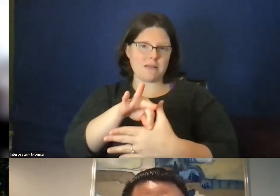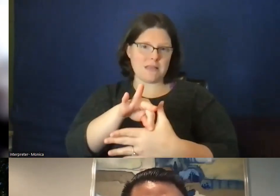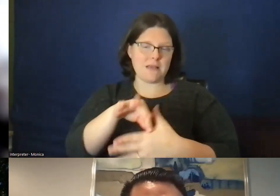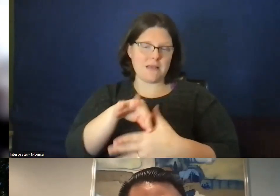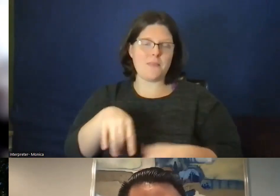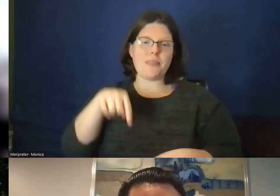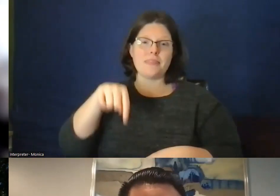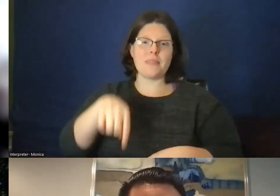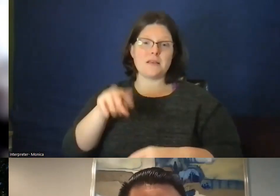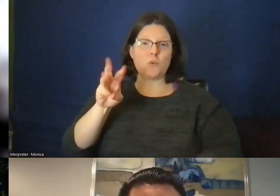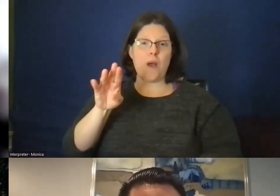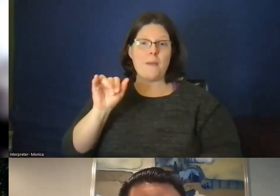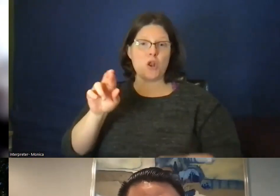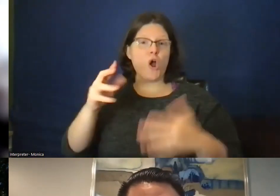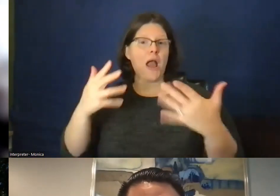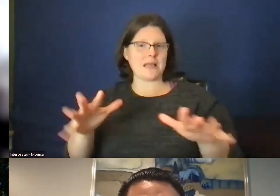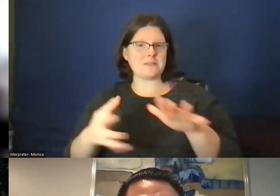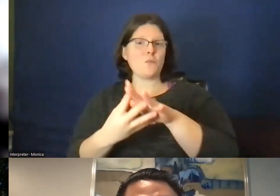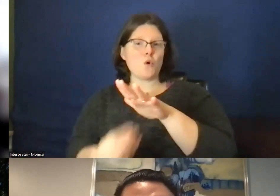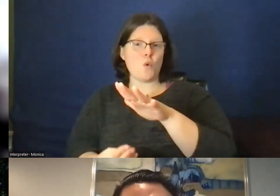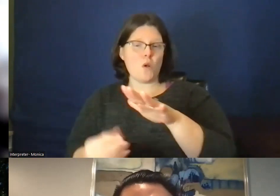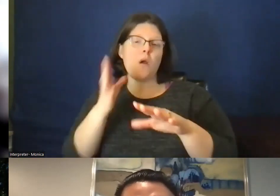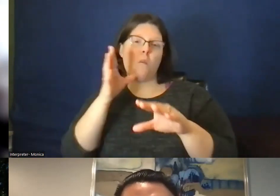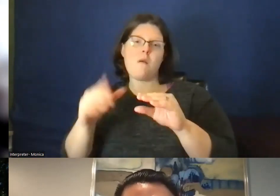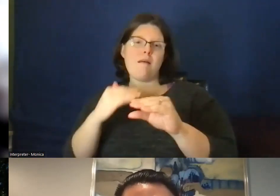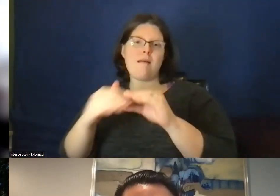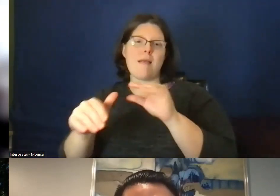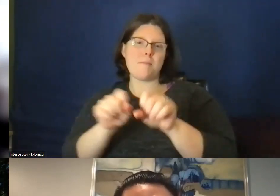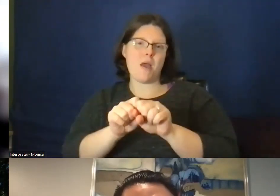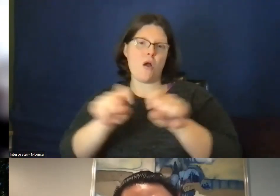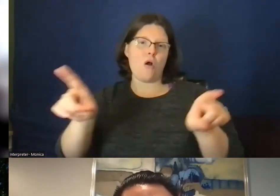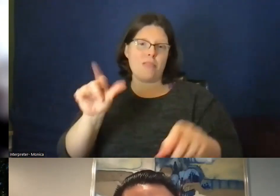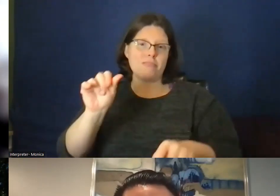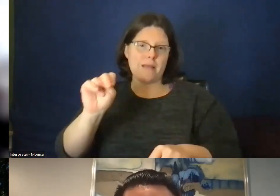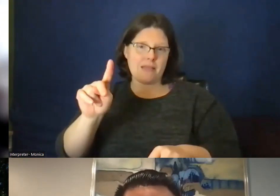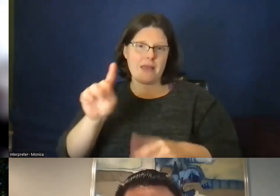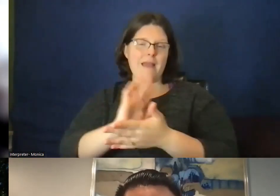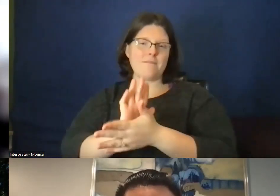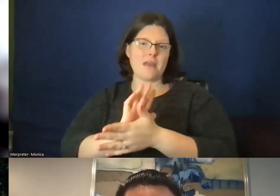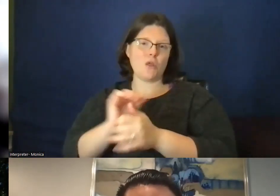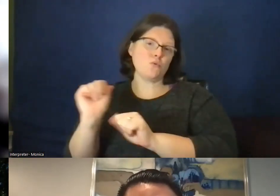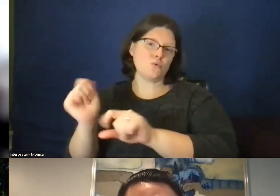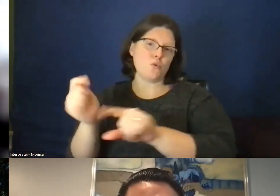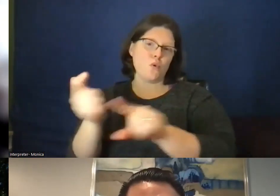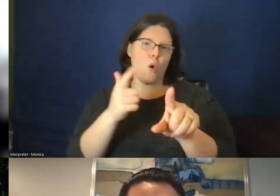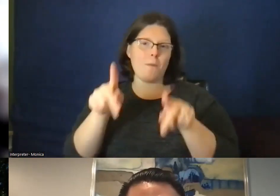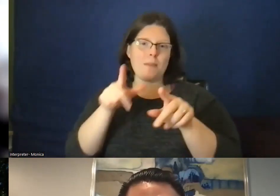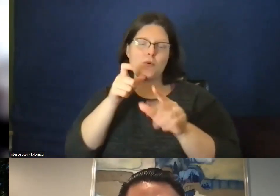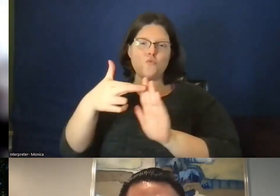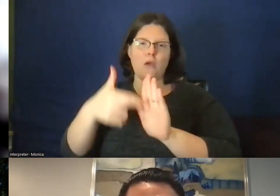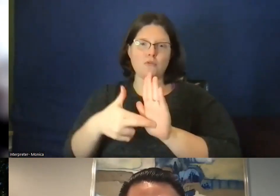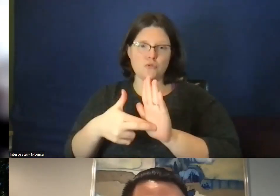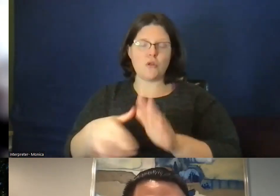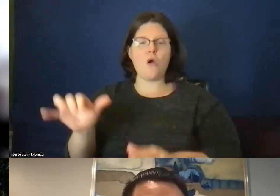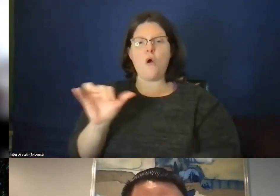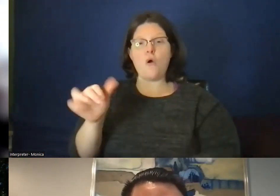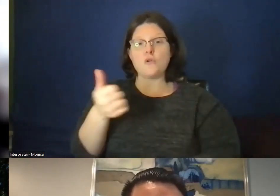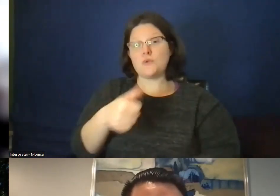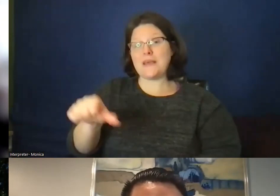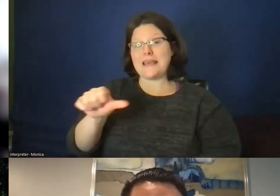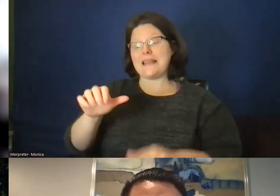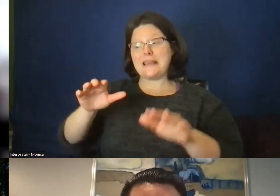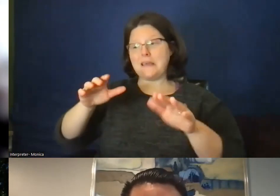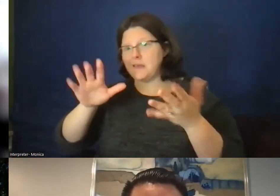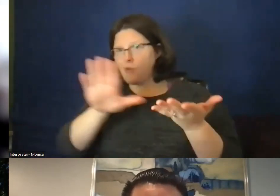this webinar has been recorded, and an email with the link to the video will be sent to all registrants. And also any